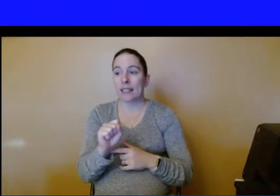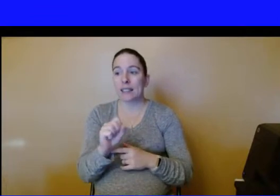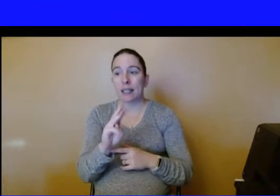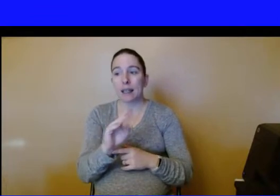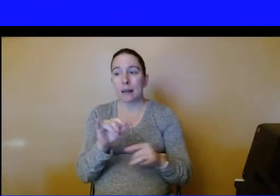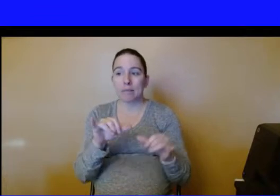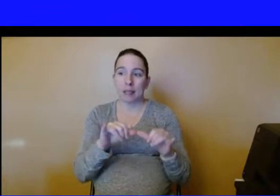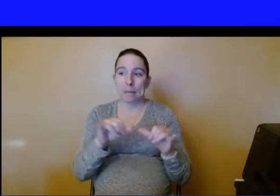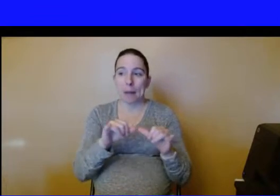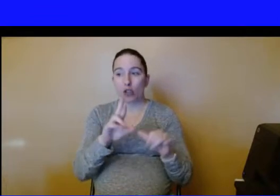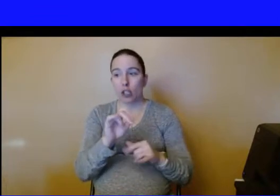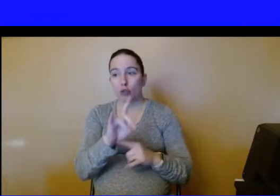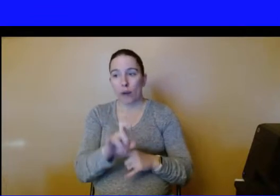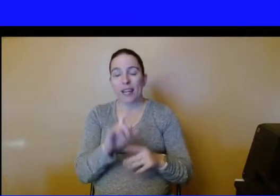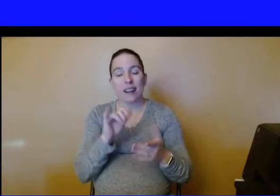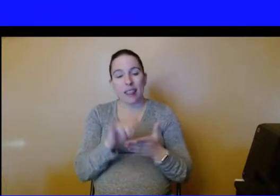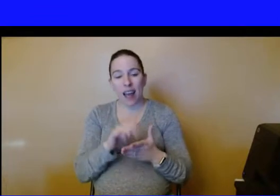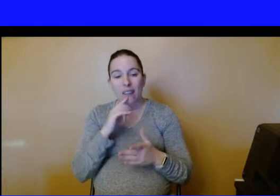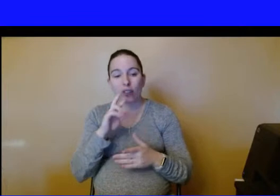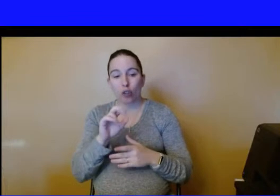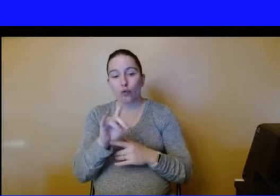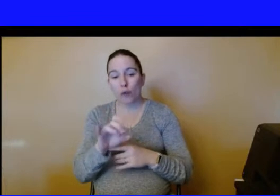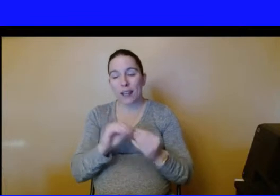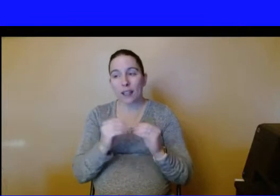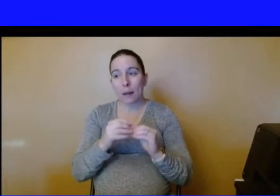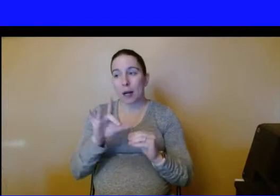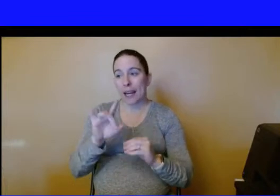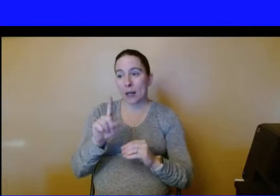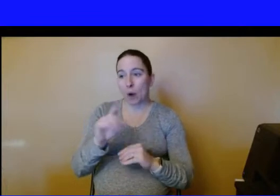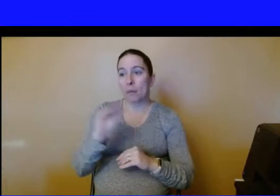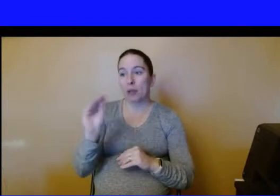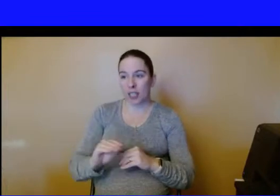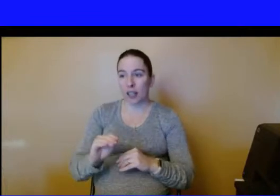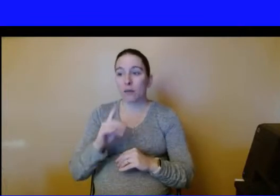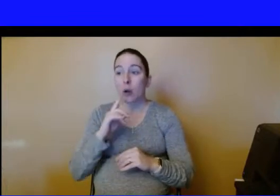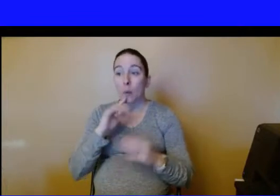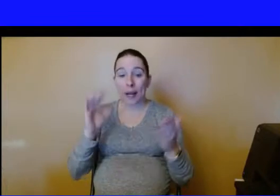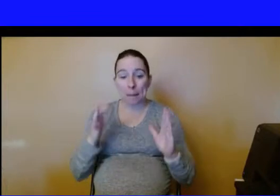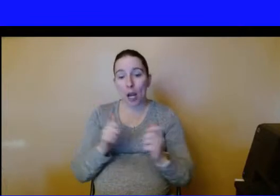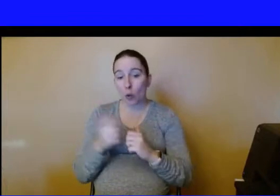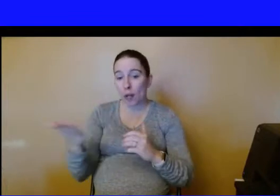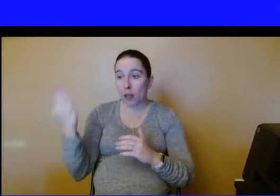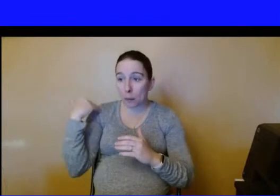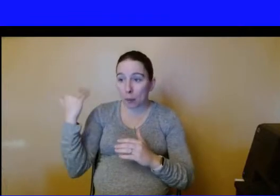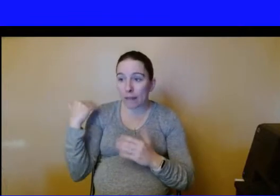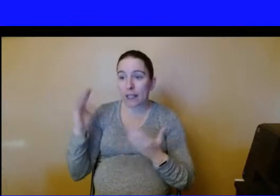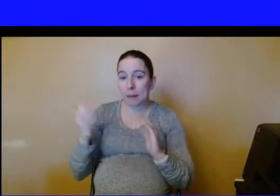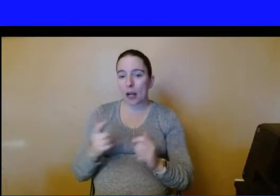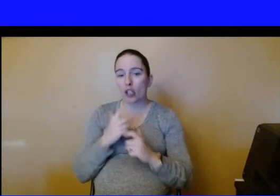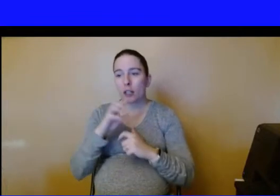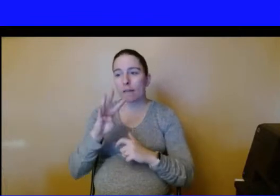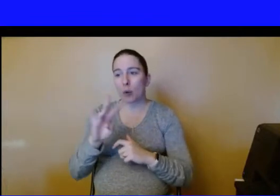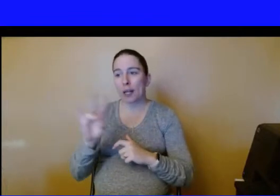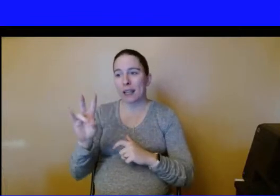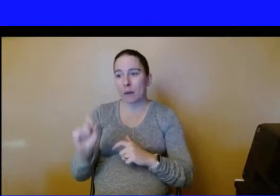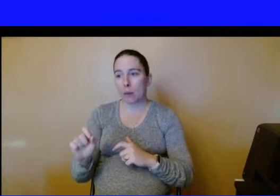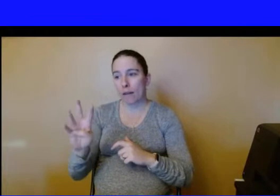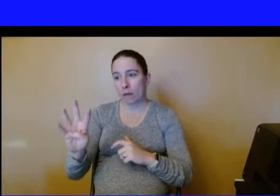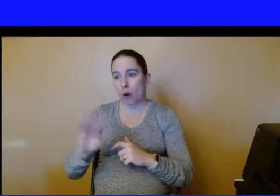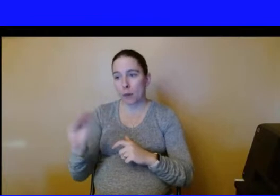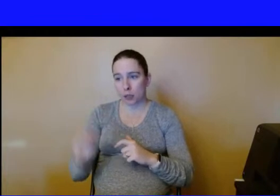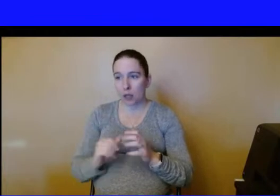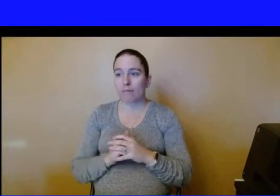Connection to long-term care, community-based coordination services such as health homes, that's 56%.